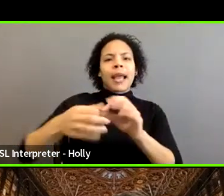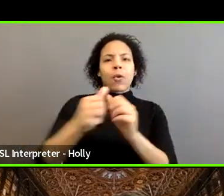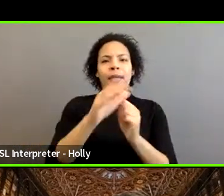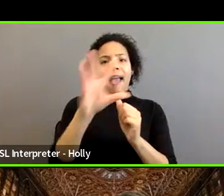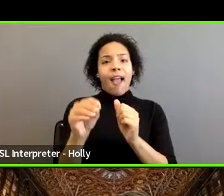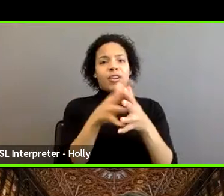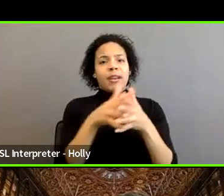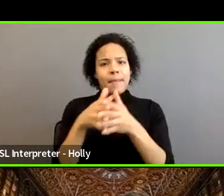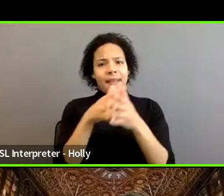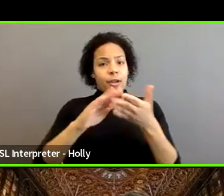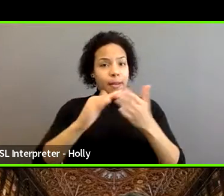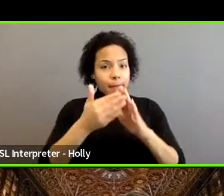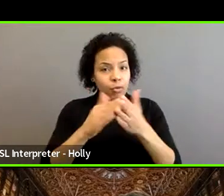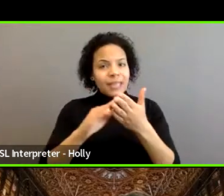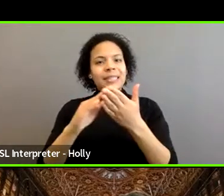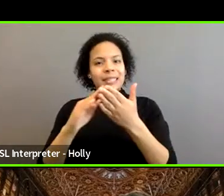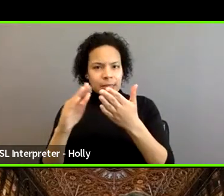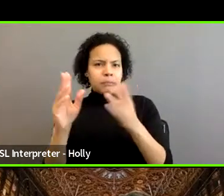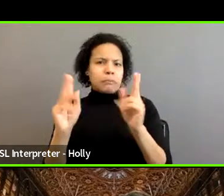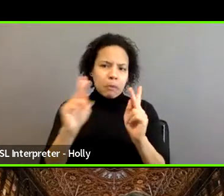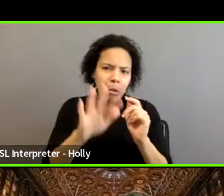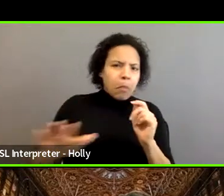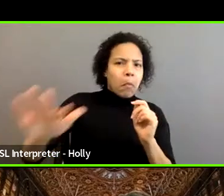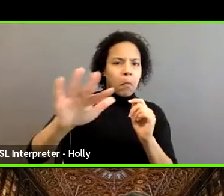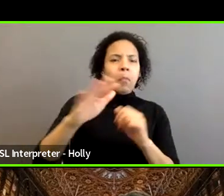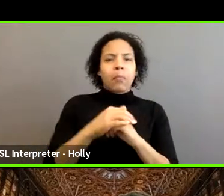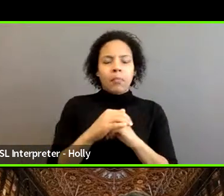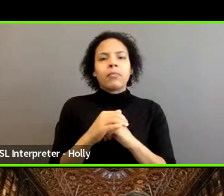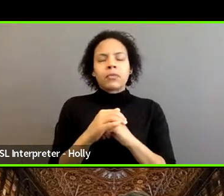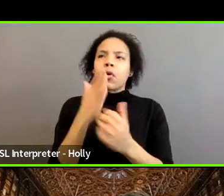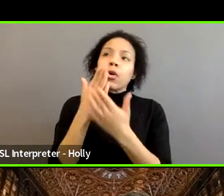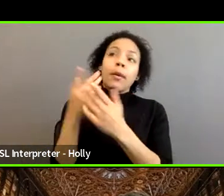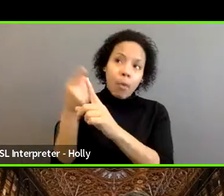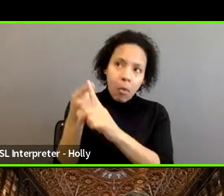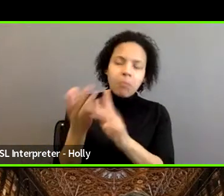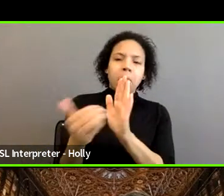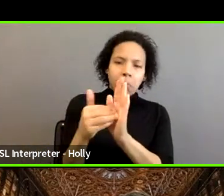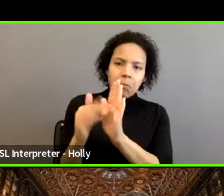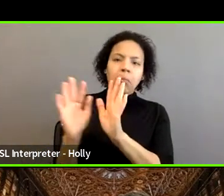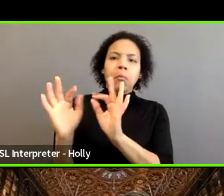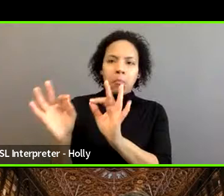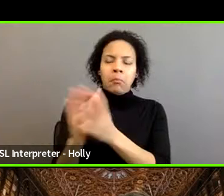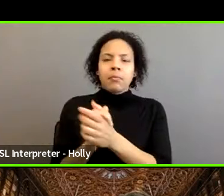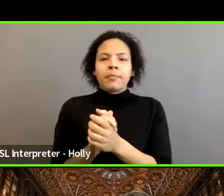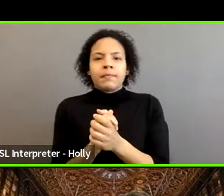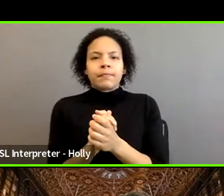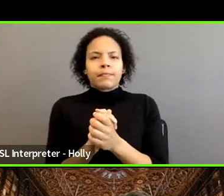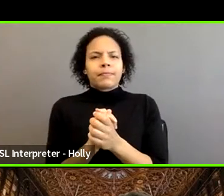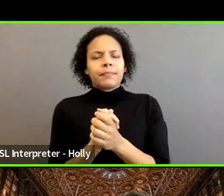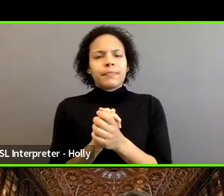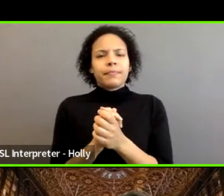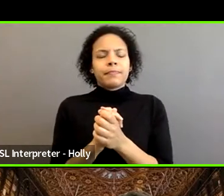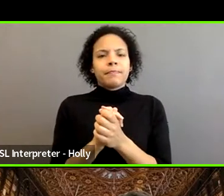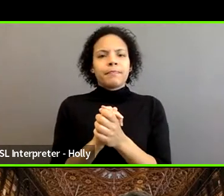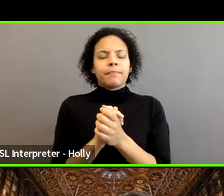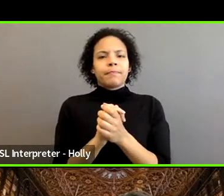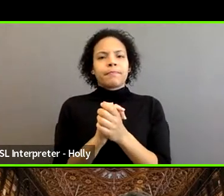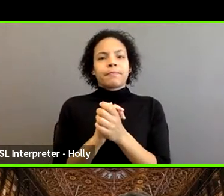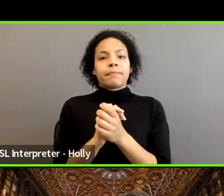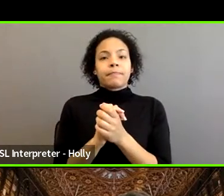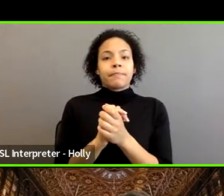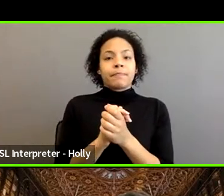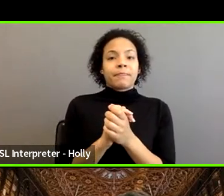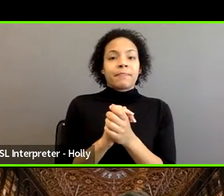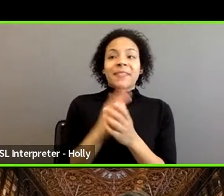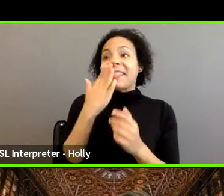that that's a real good point to bring forth. I want to make a note, and thank you,